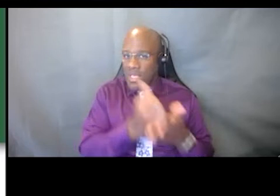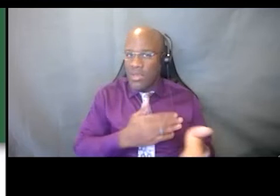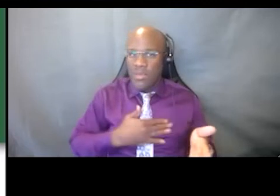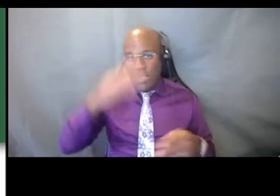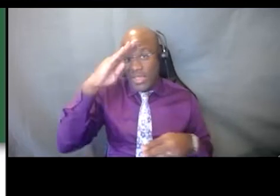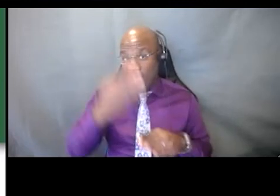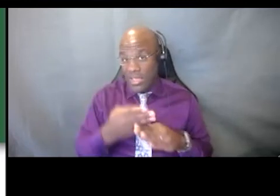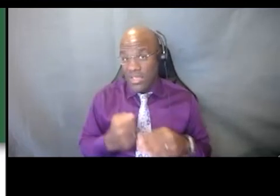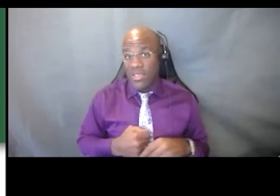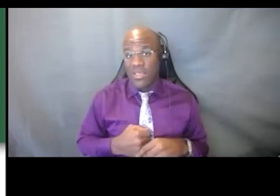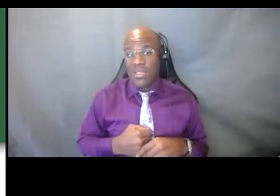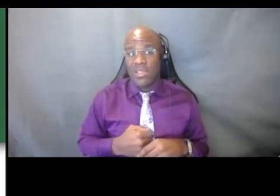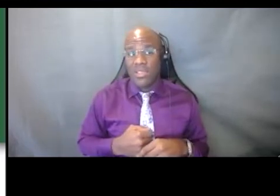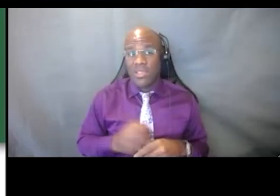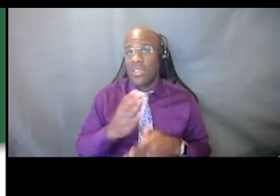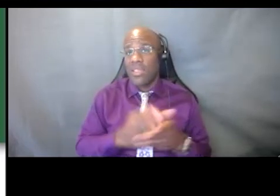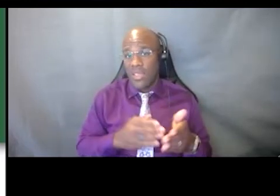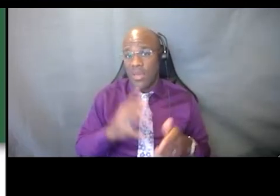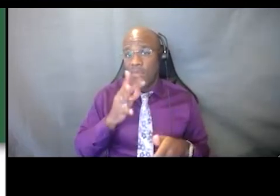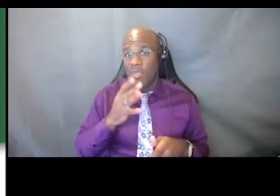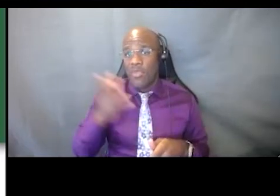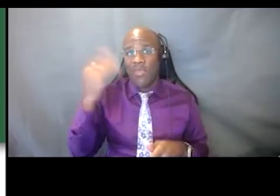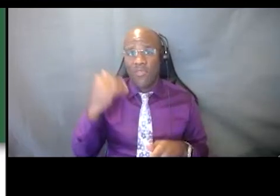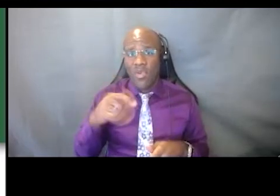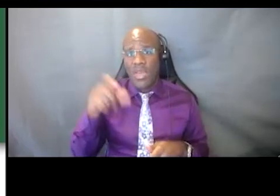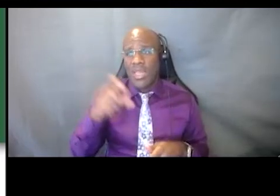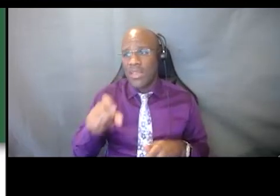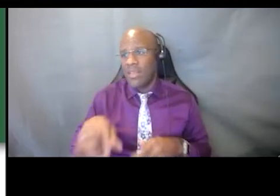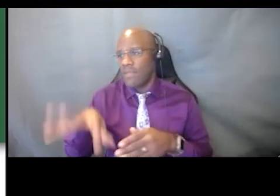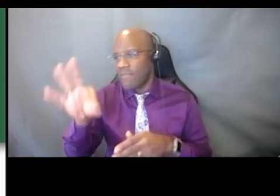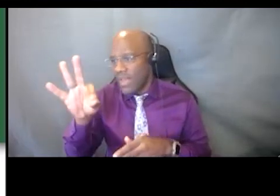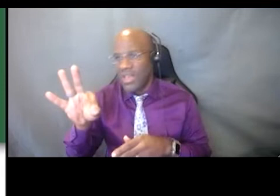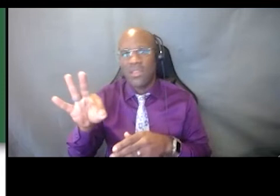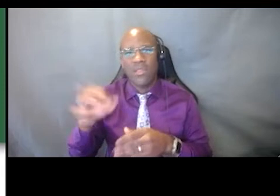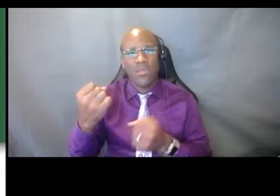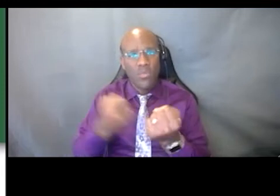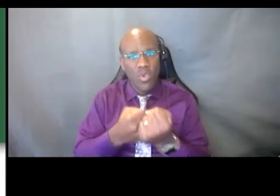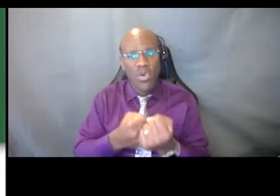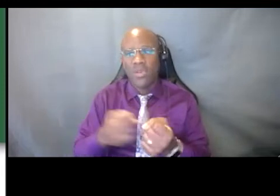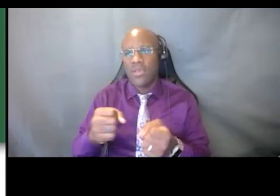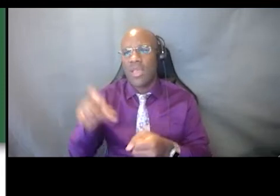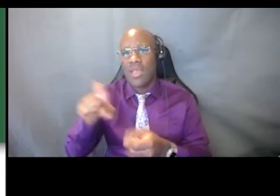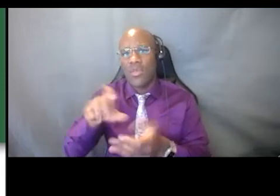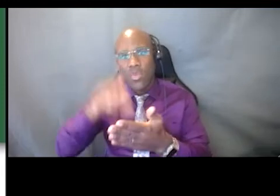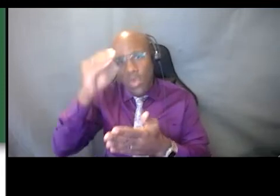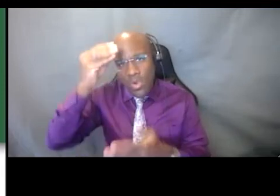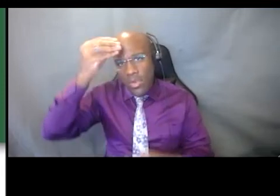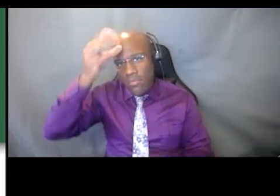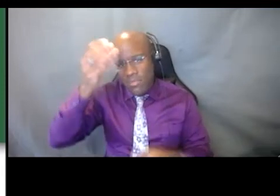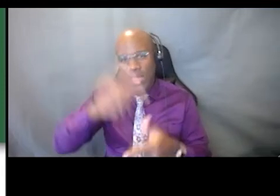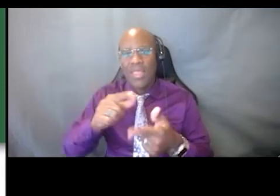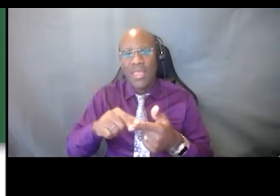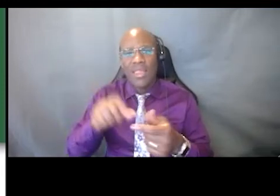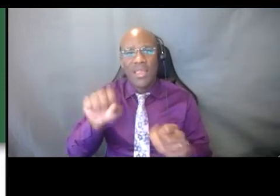got to find this out. I got to figure where my support is. I got to gain this knowledge. Right. And that way I could just stand, and to